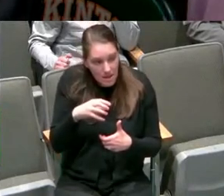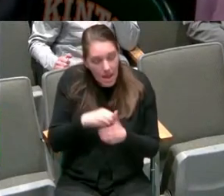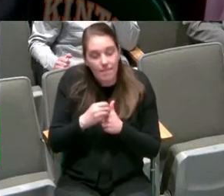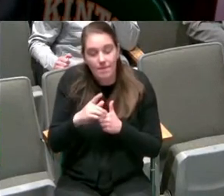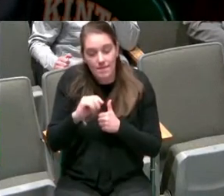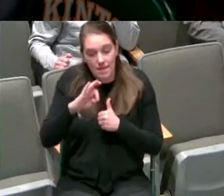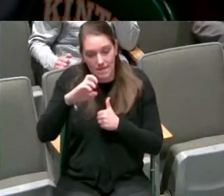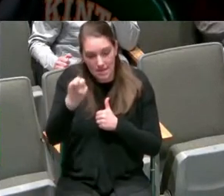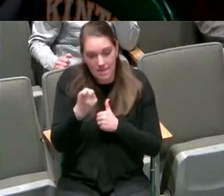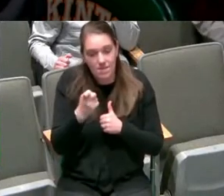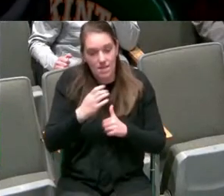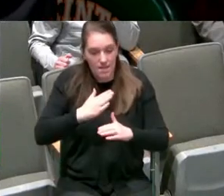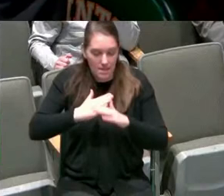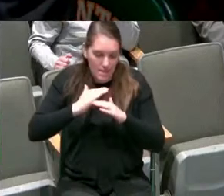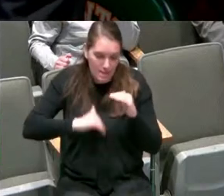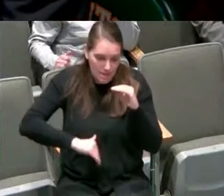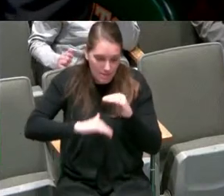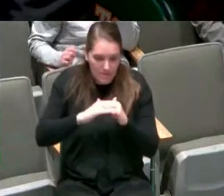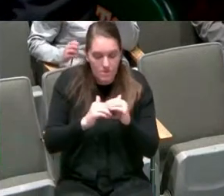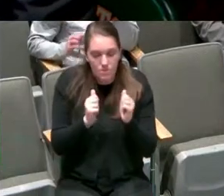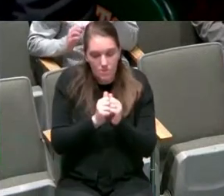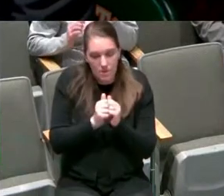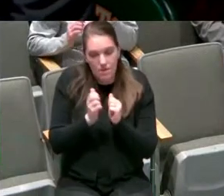by proposition two and a half